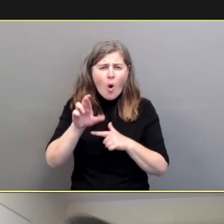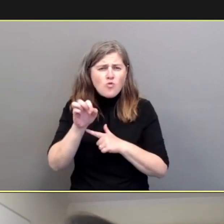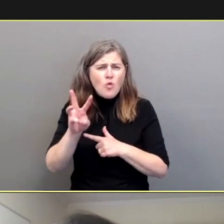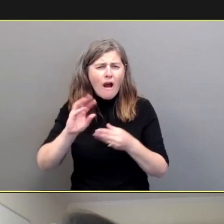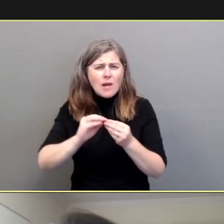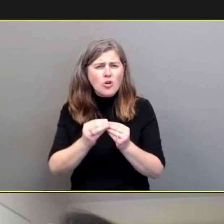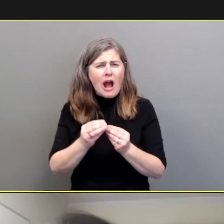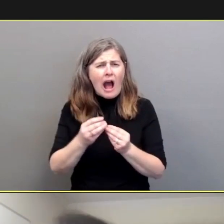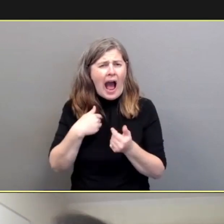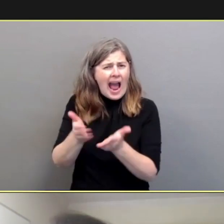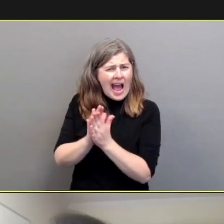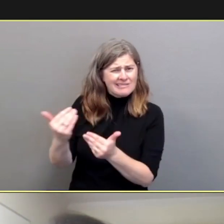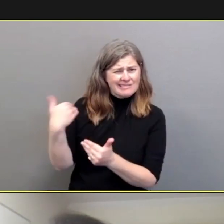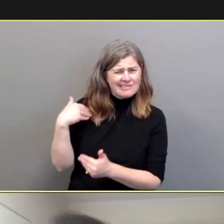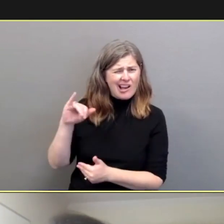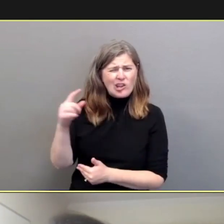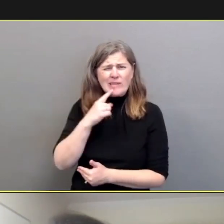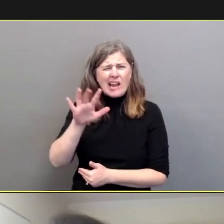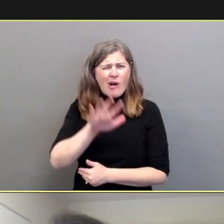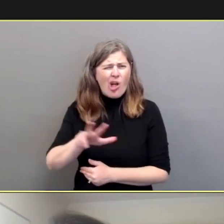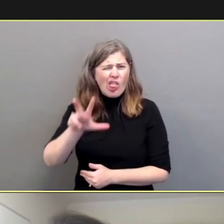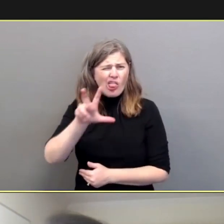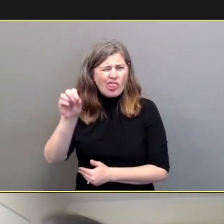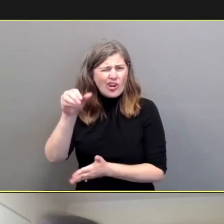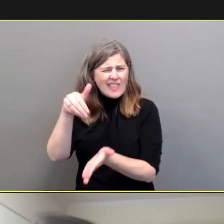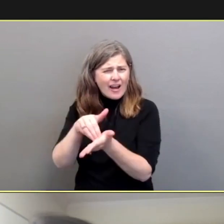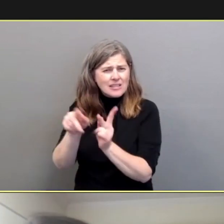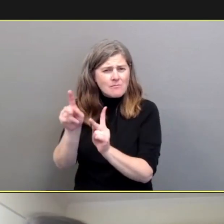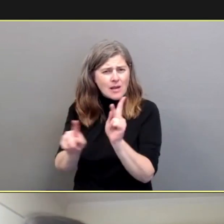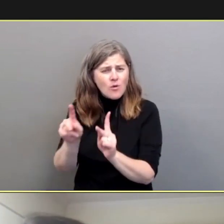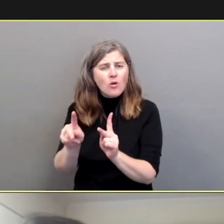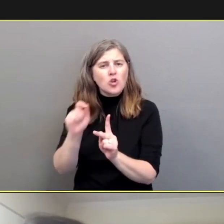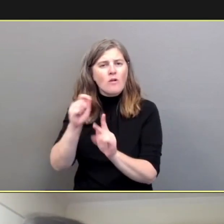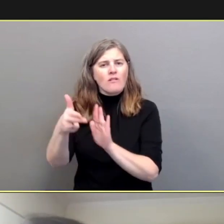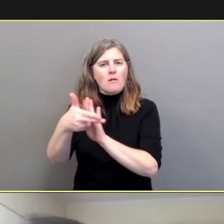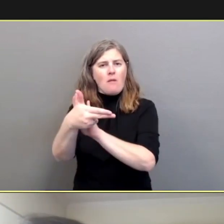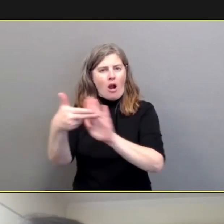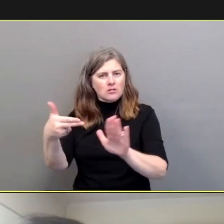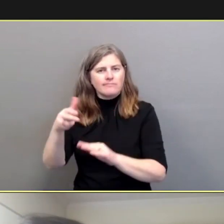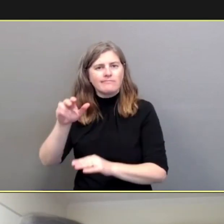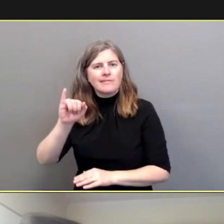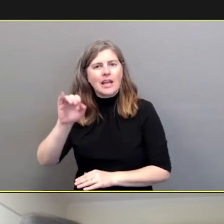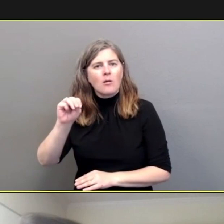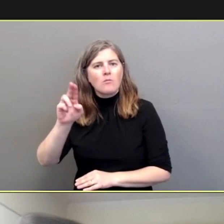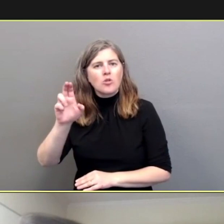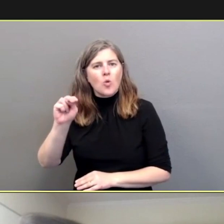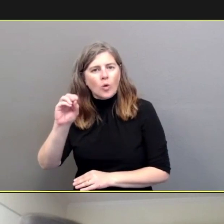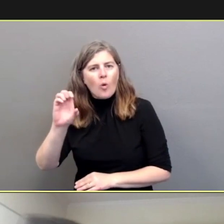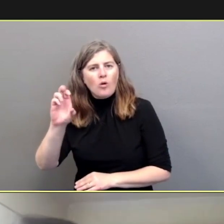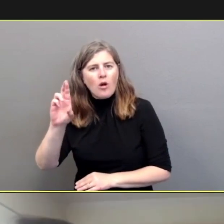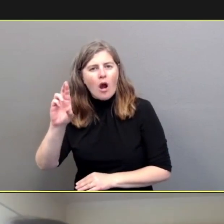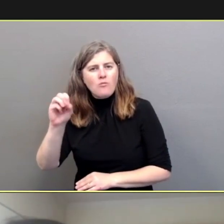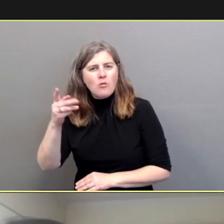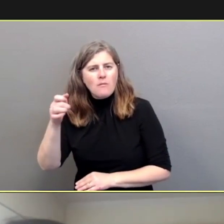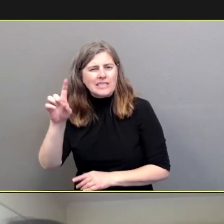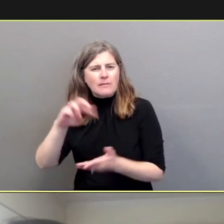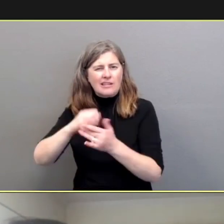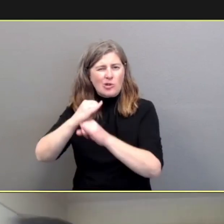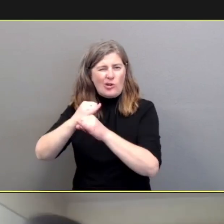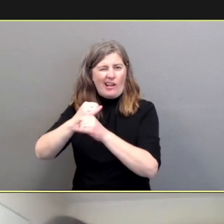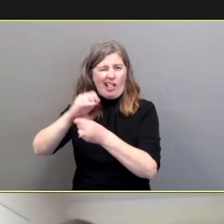there were about 30,000 people who'd marked immunocompromised on their vaccine registry profiles, and that jumped to